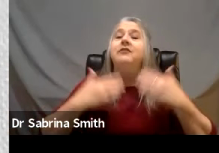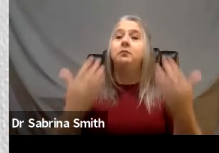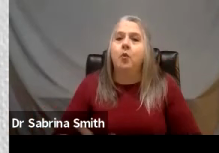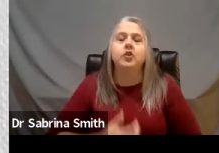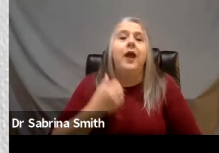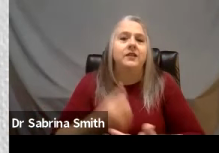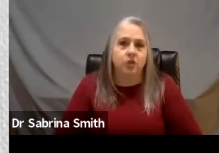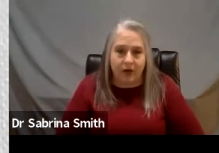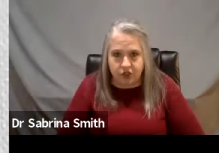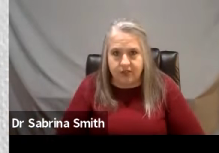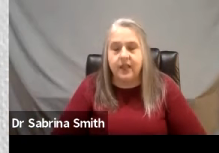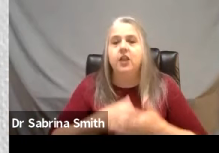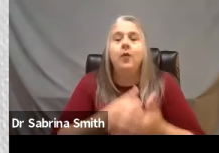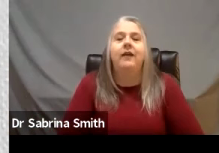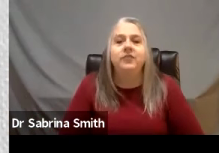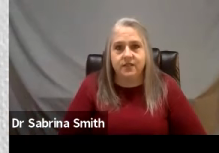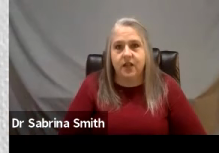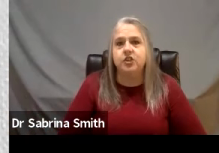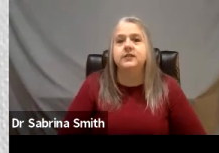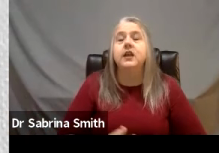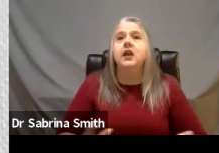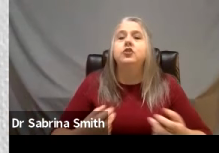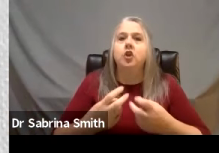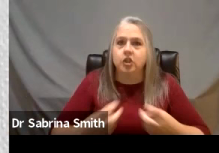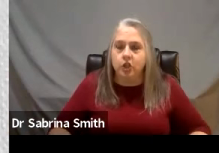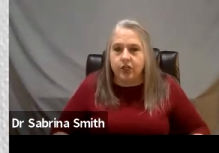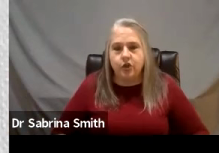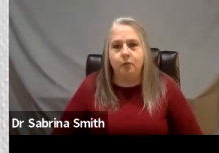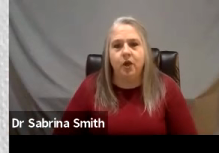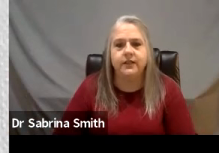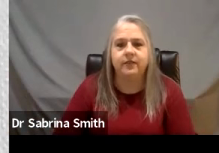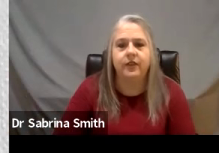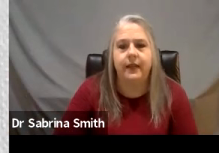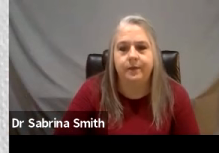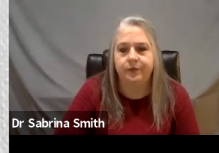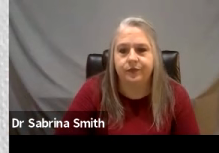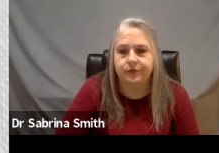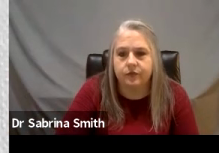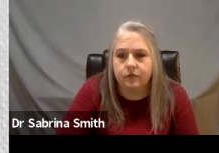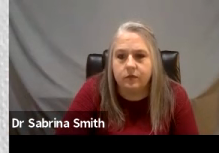this even more, and you ask the questions, you have the discussions, and you start to look at your own product differently.